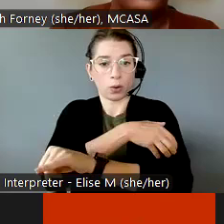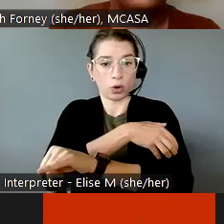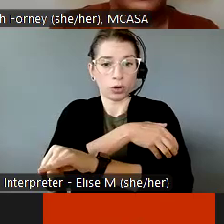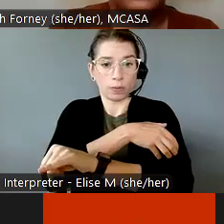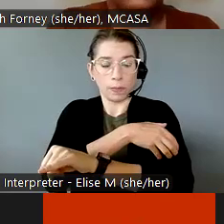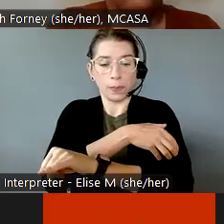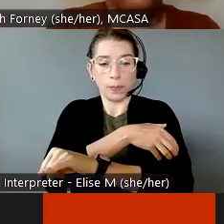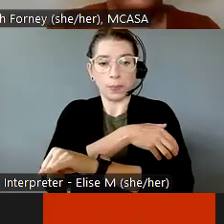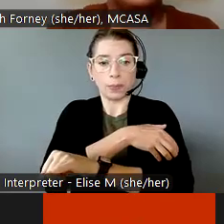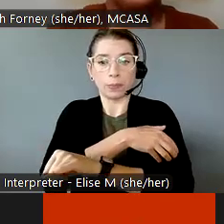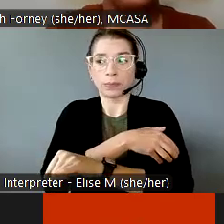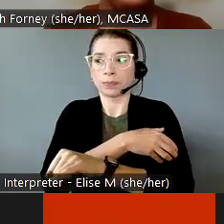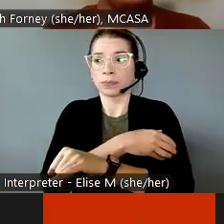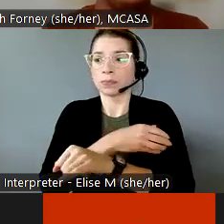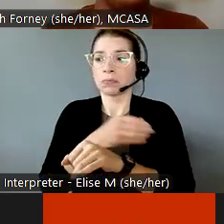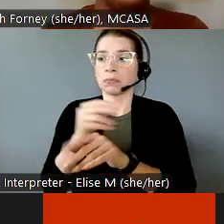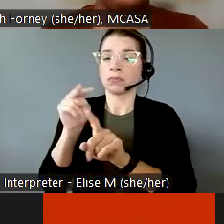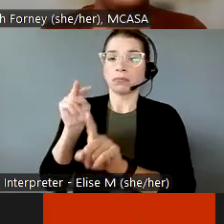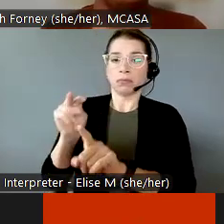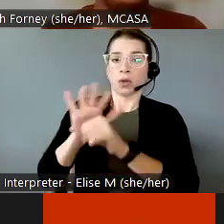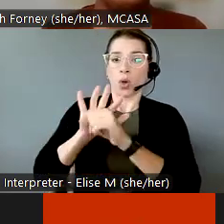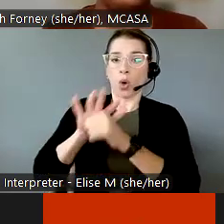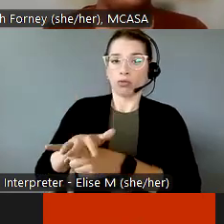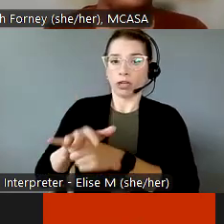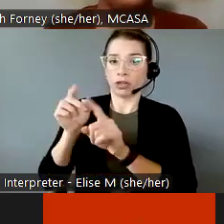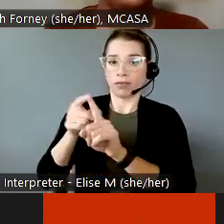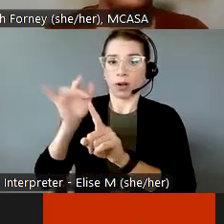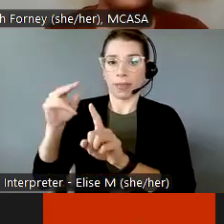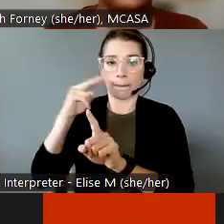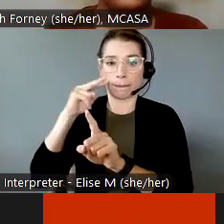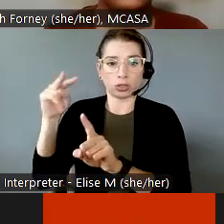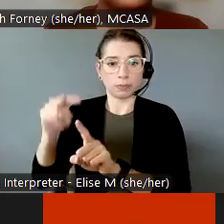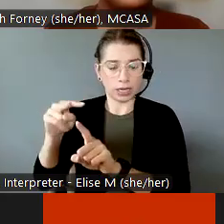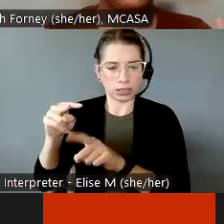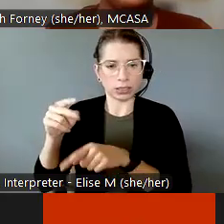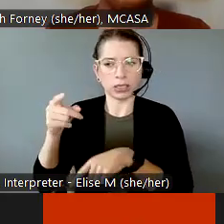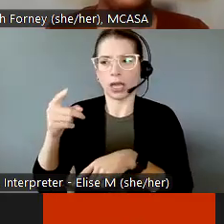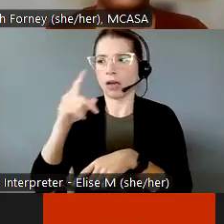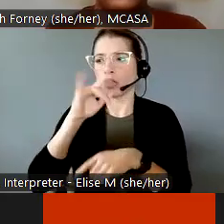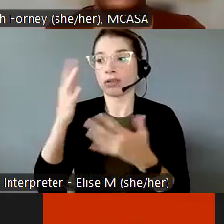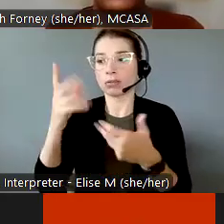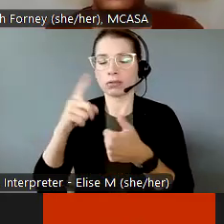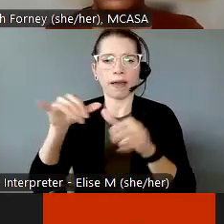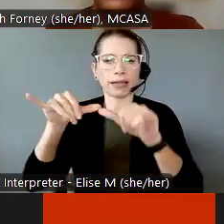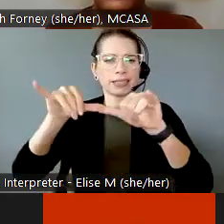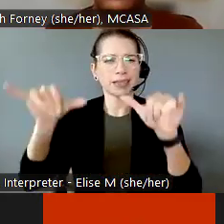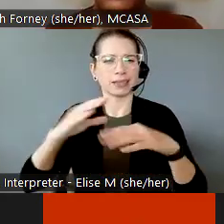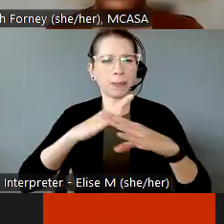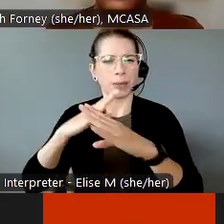So when we look at oppression from an institutional power standpoint, we look at things like systematic barriers.